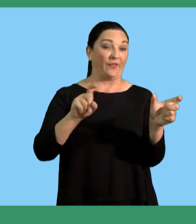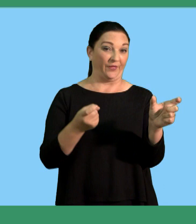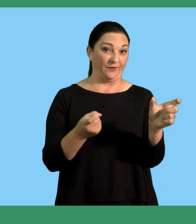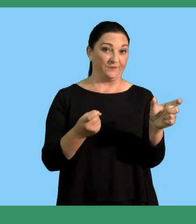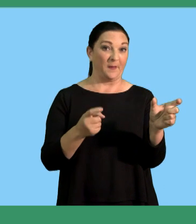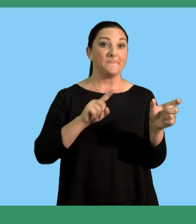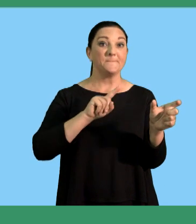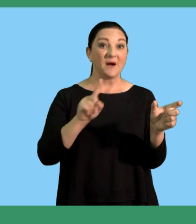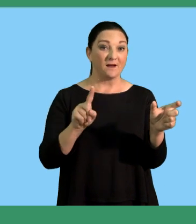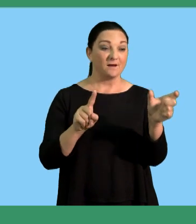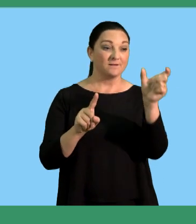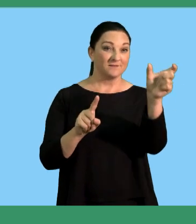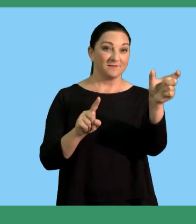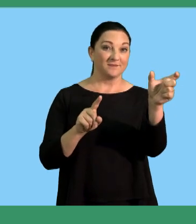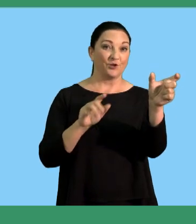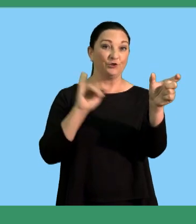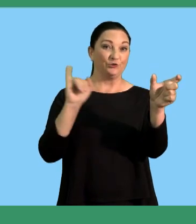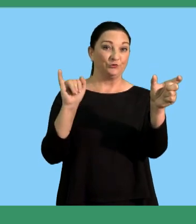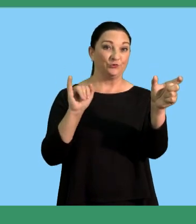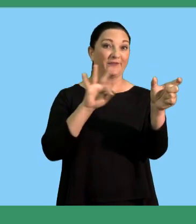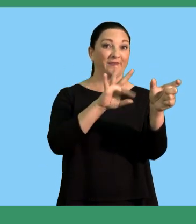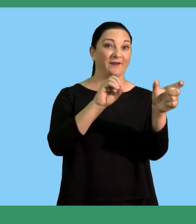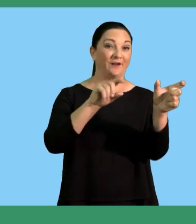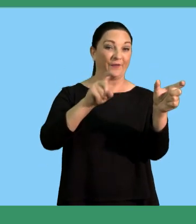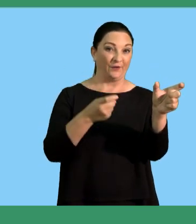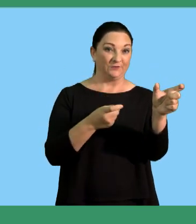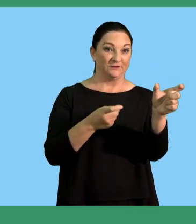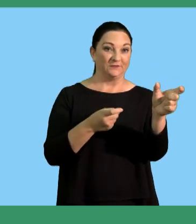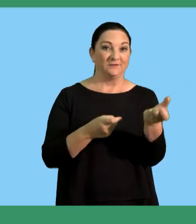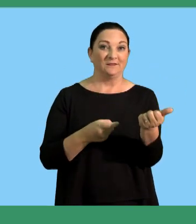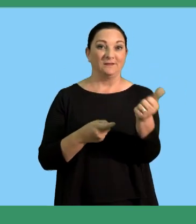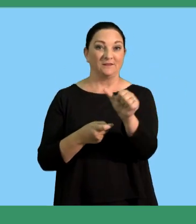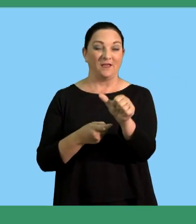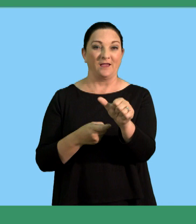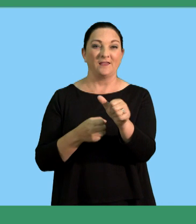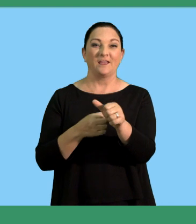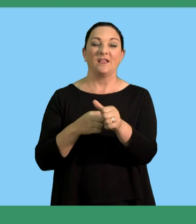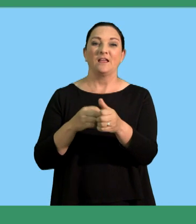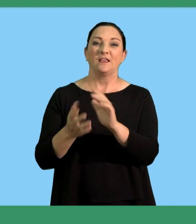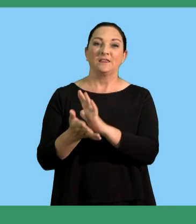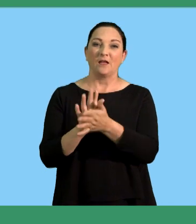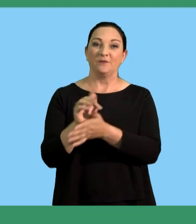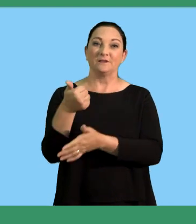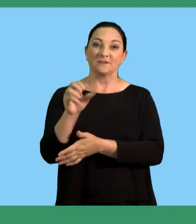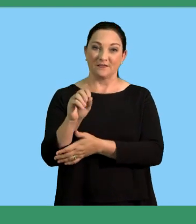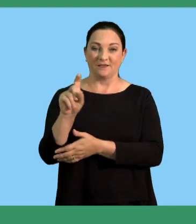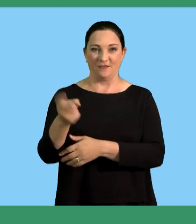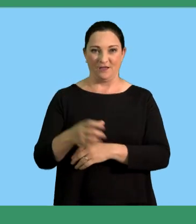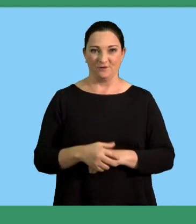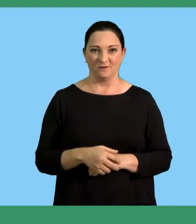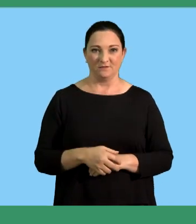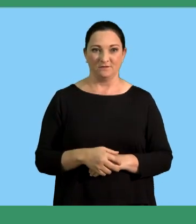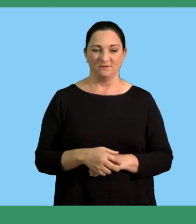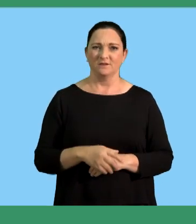but the insurance amount is 300,000, but the damage is 60,000. So they have to calculate